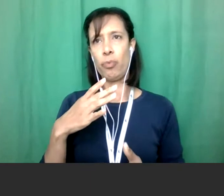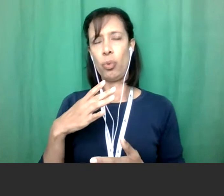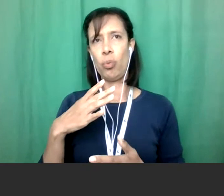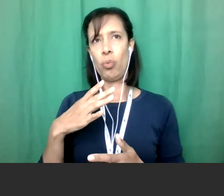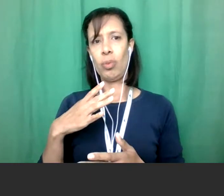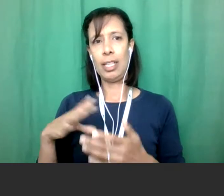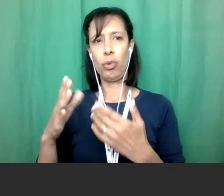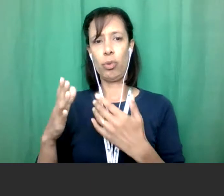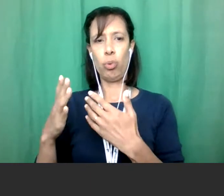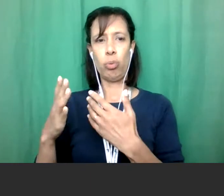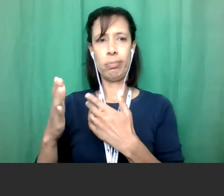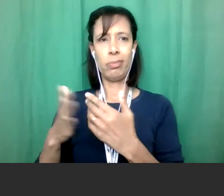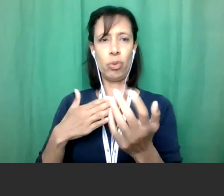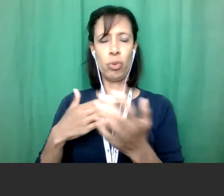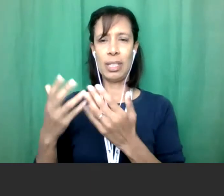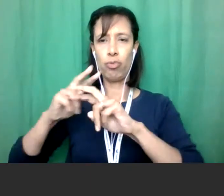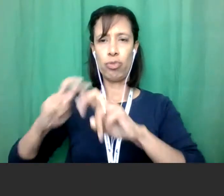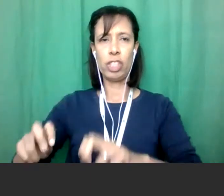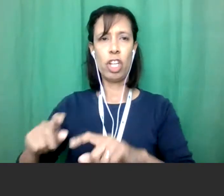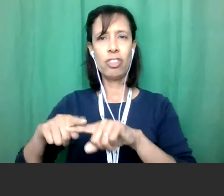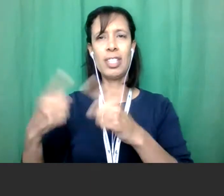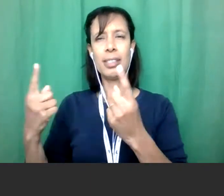conversation offline.